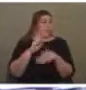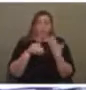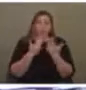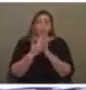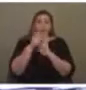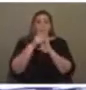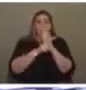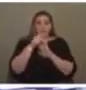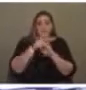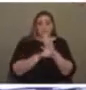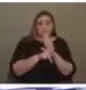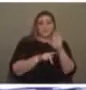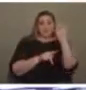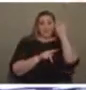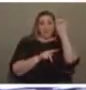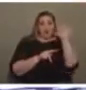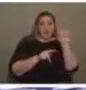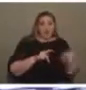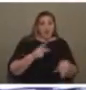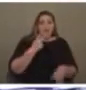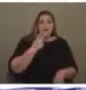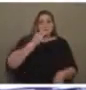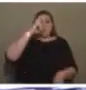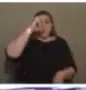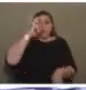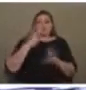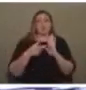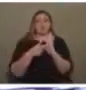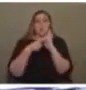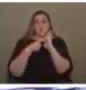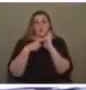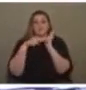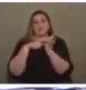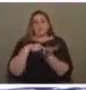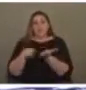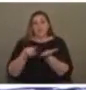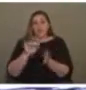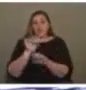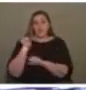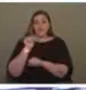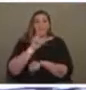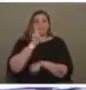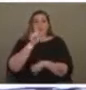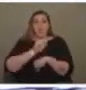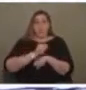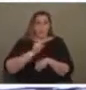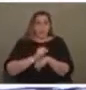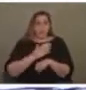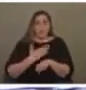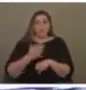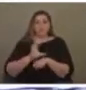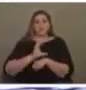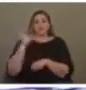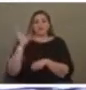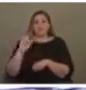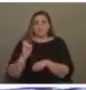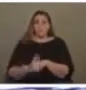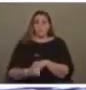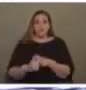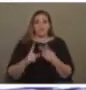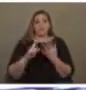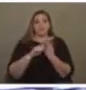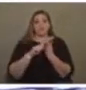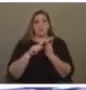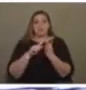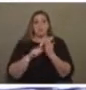the policies that I outlined for Puerto Rico, the requirements of paid leave, no employment at will, Christmas bonus, that doesn't